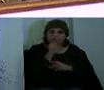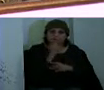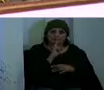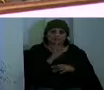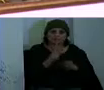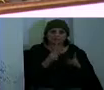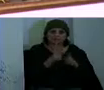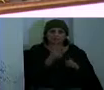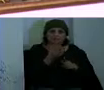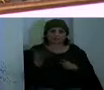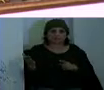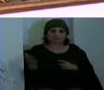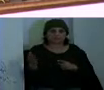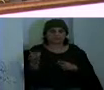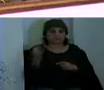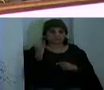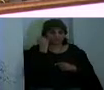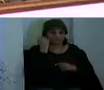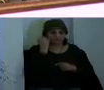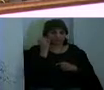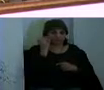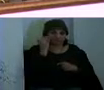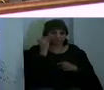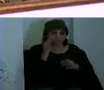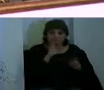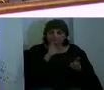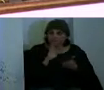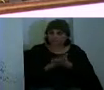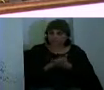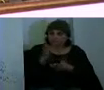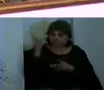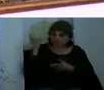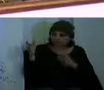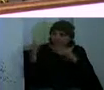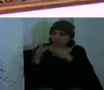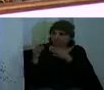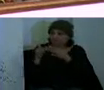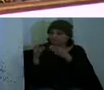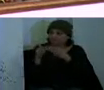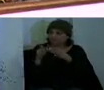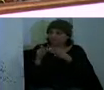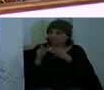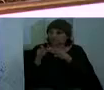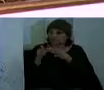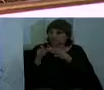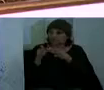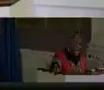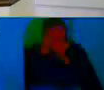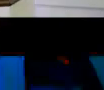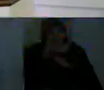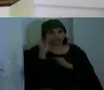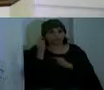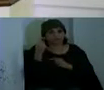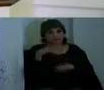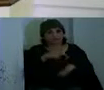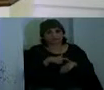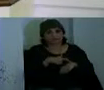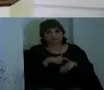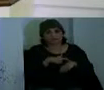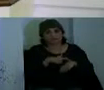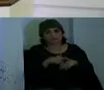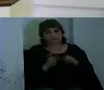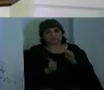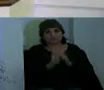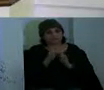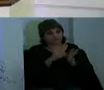you. If you know my spouse over there in that corner, and you meet her for the first time,